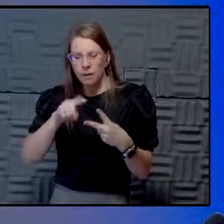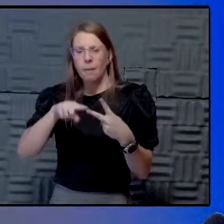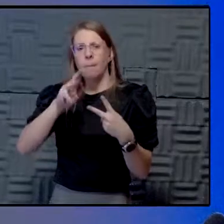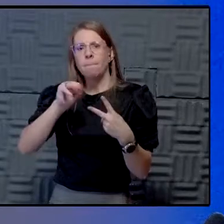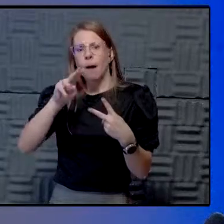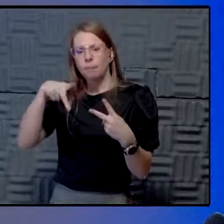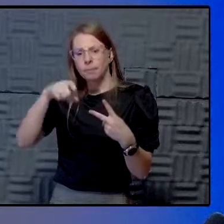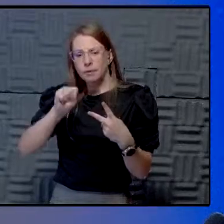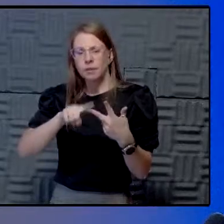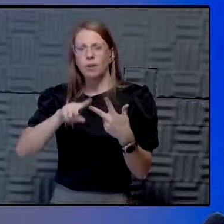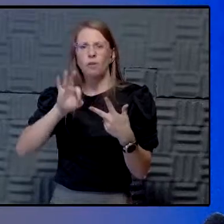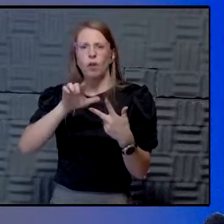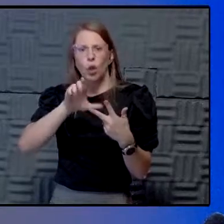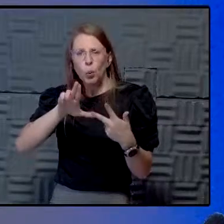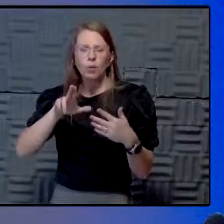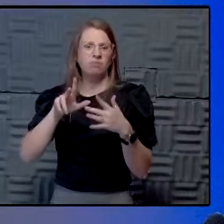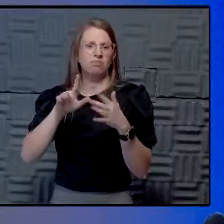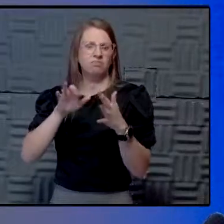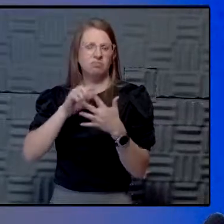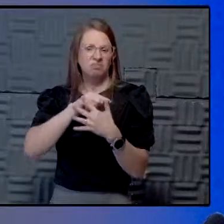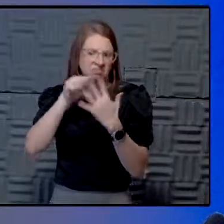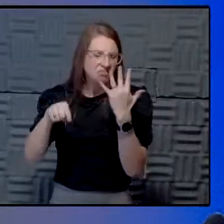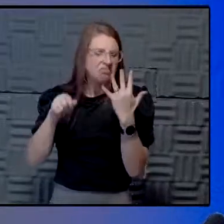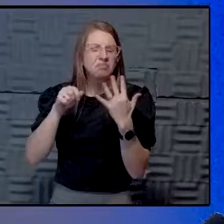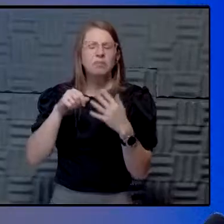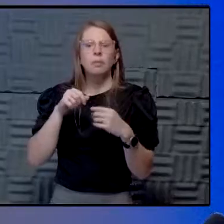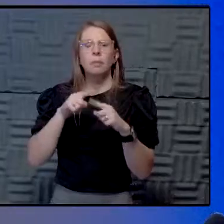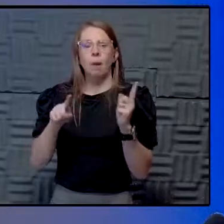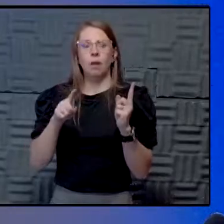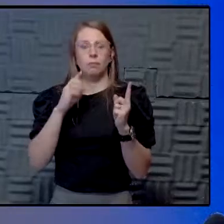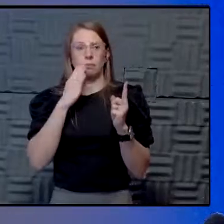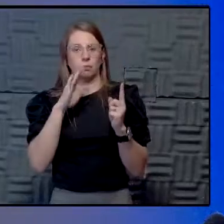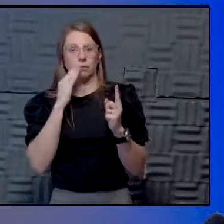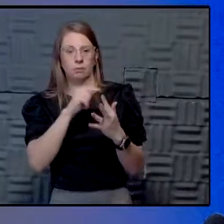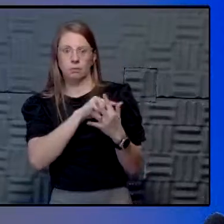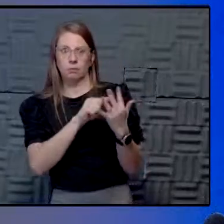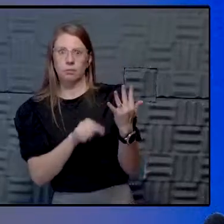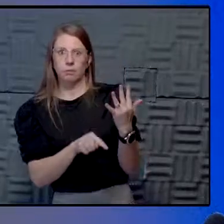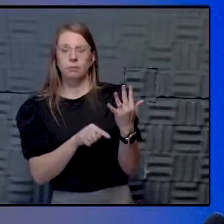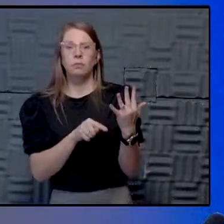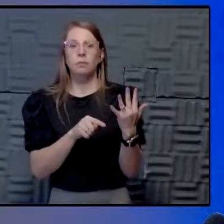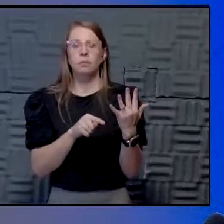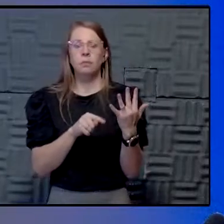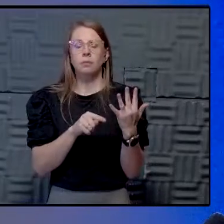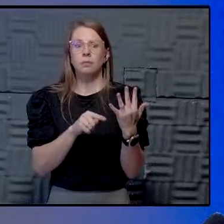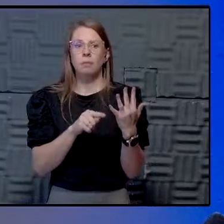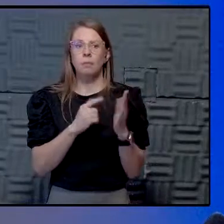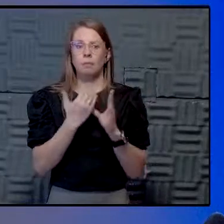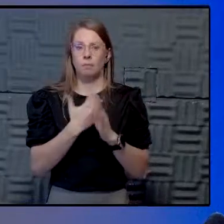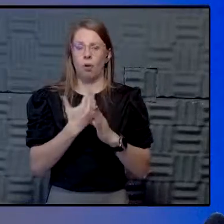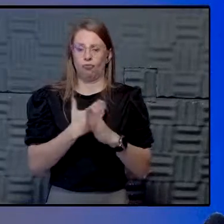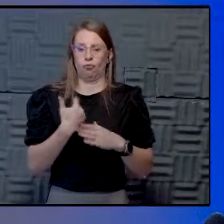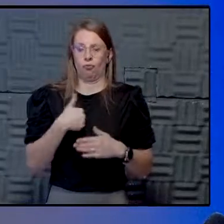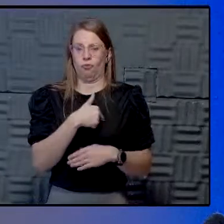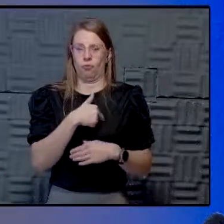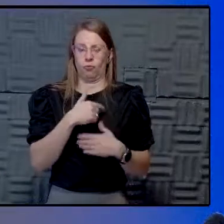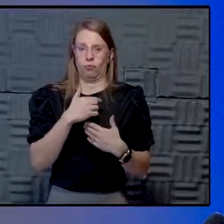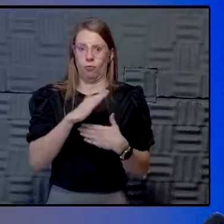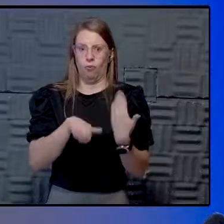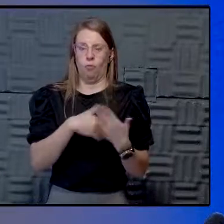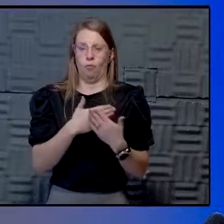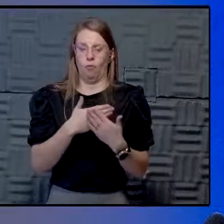So I think it wasn't as difficult for us, but certainly the unknowns infected all of us. But I think now we're back